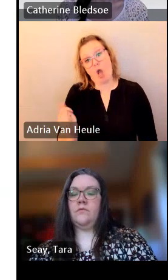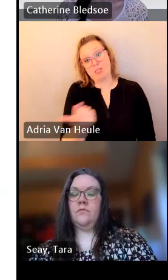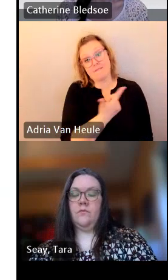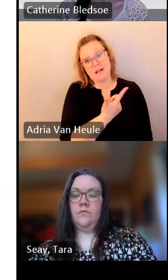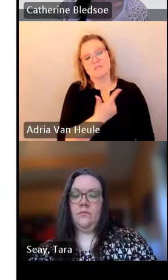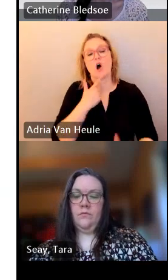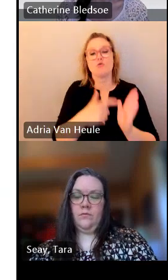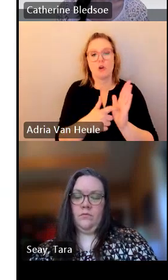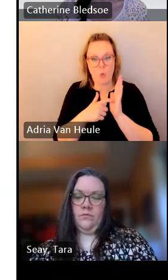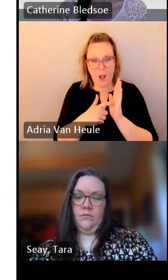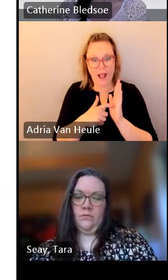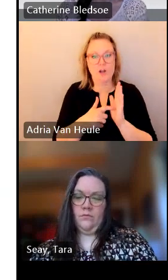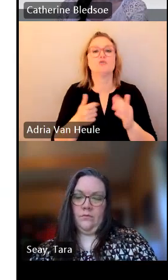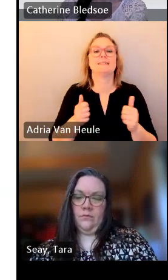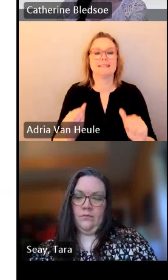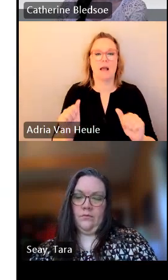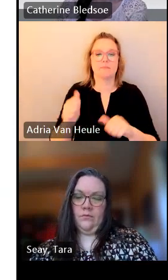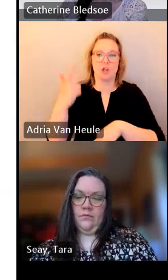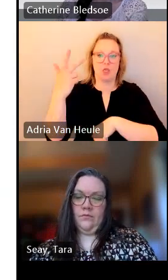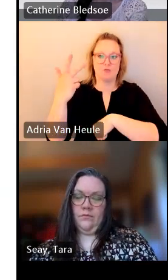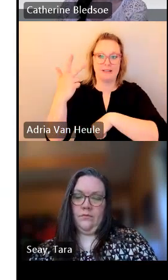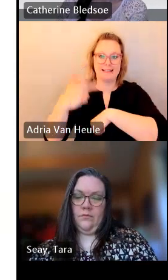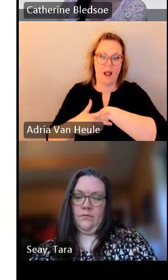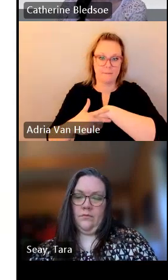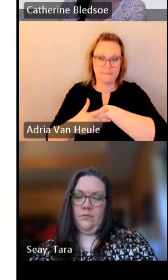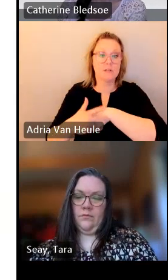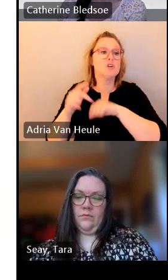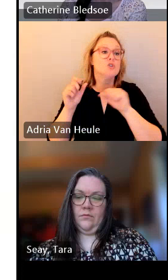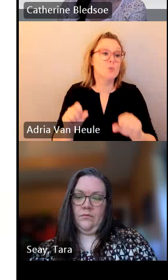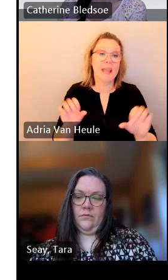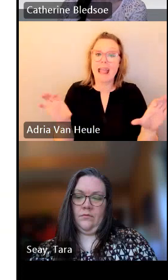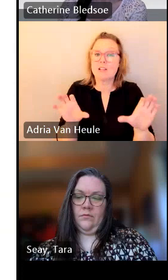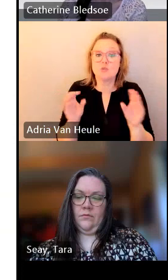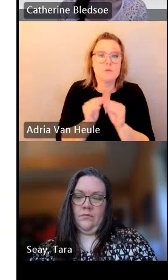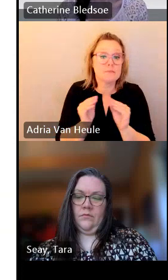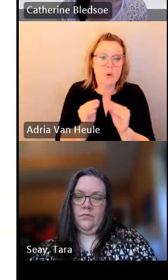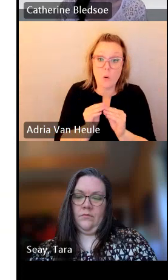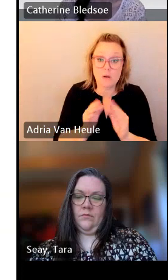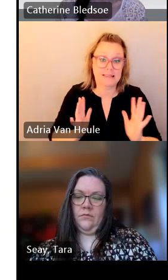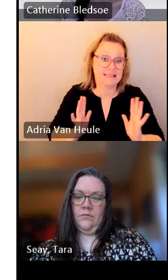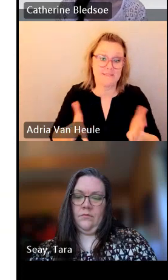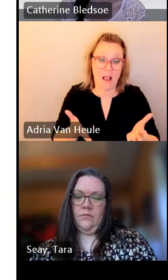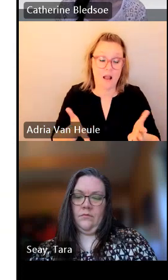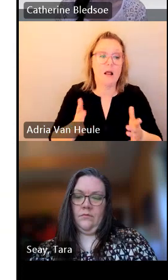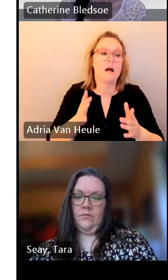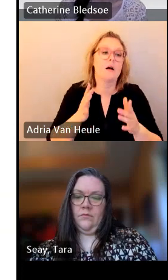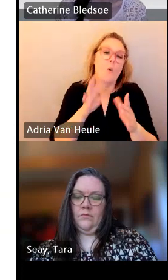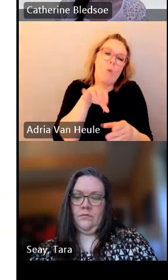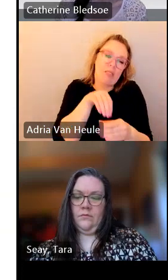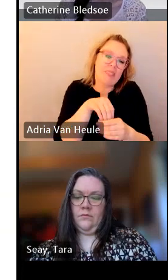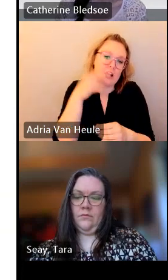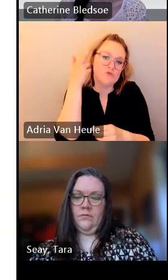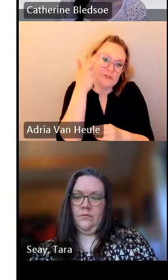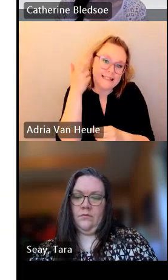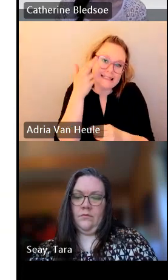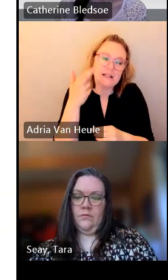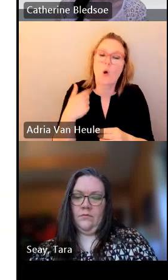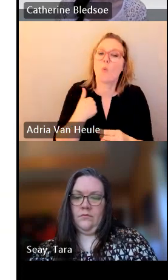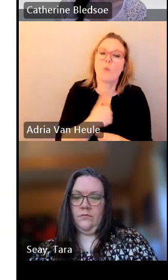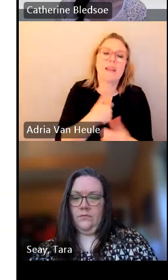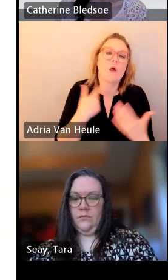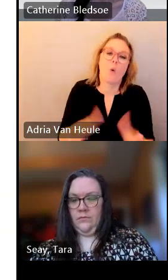at least 3 contacts. You can absolutely do more within reason, right? We don't want to be pestering